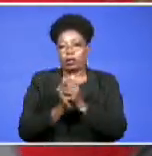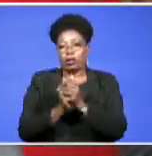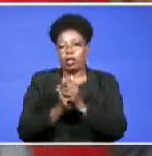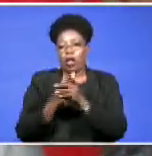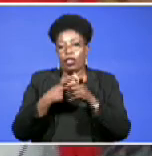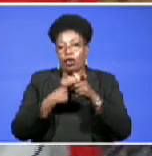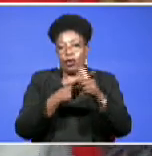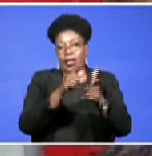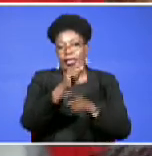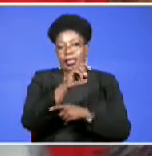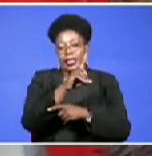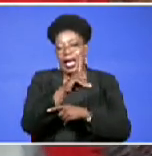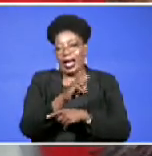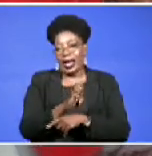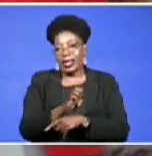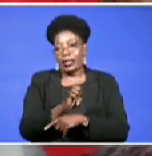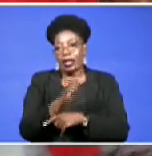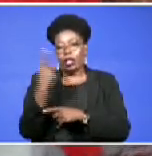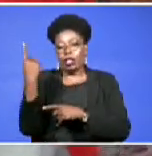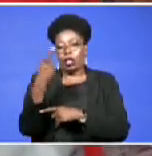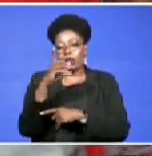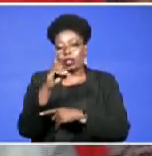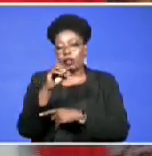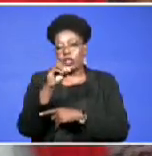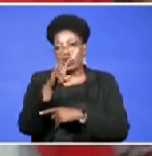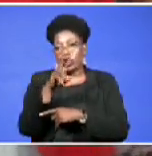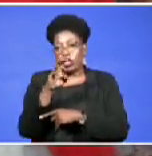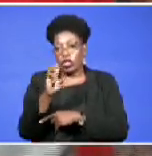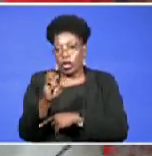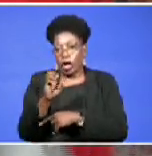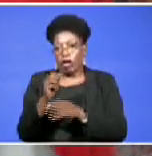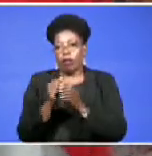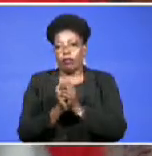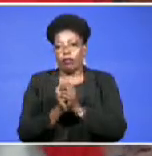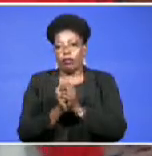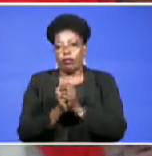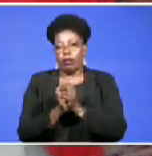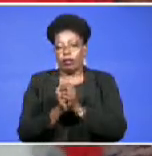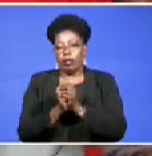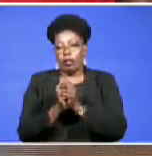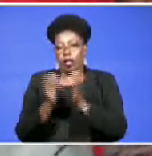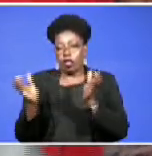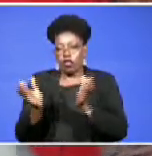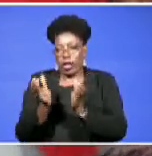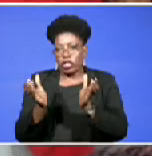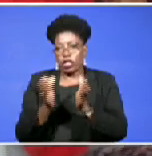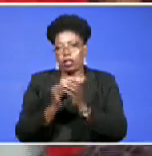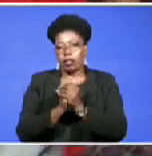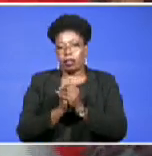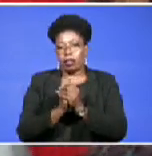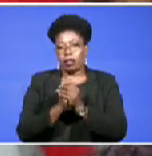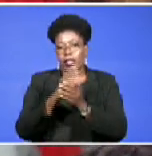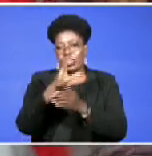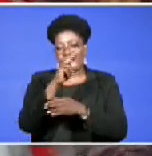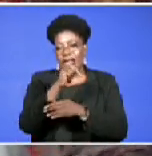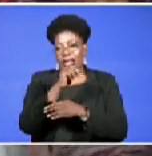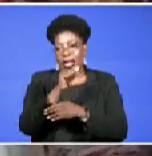Tide, Lonesome Dove, New Chase, Courageous, Cena,